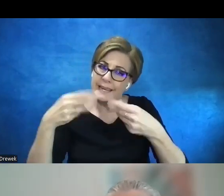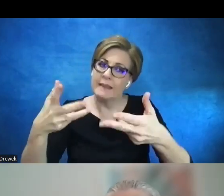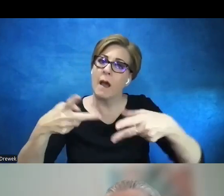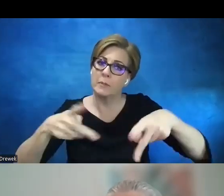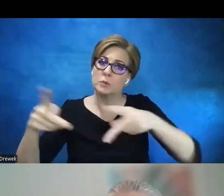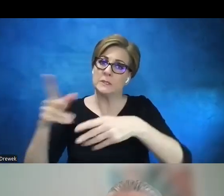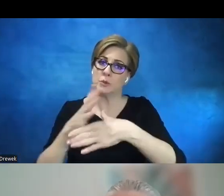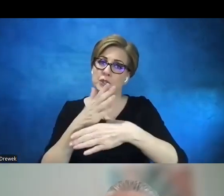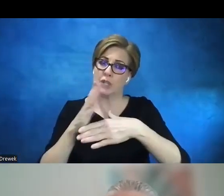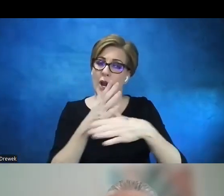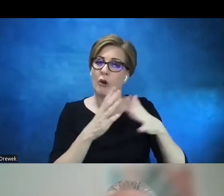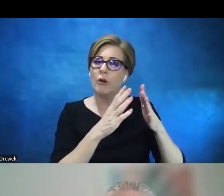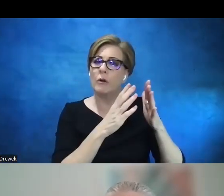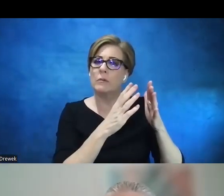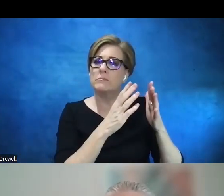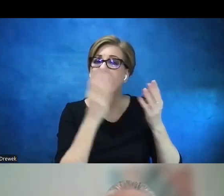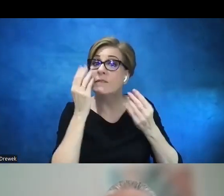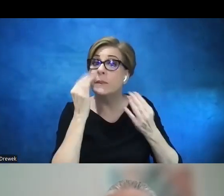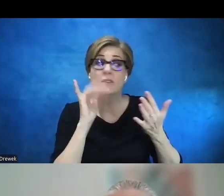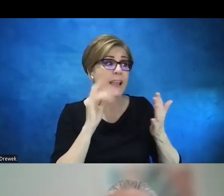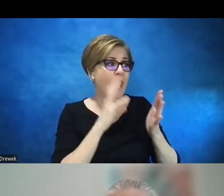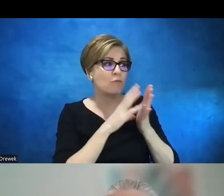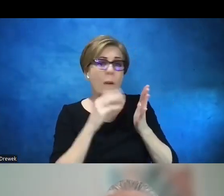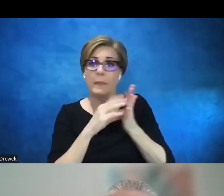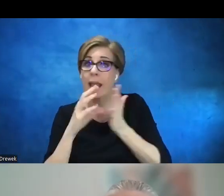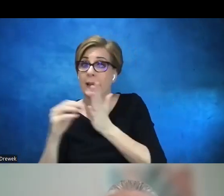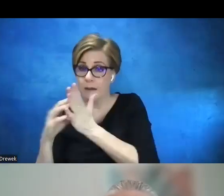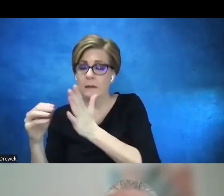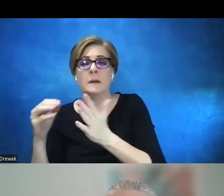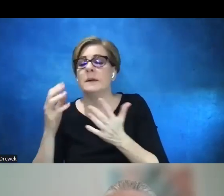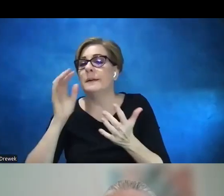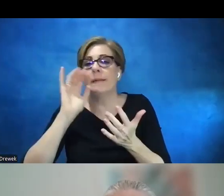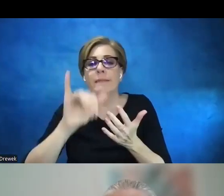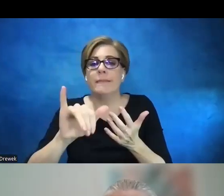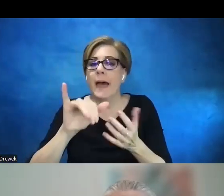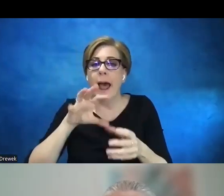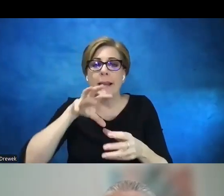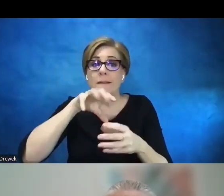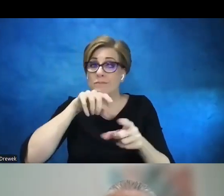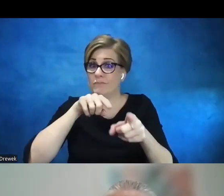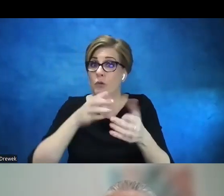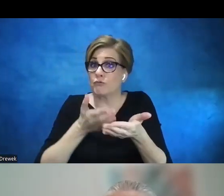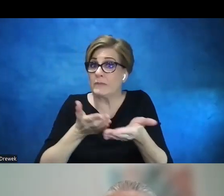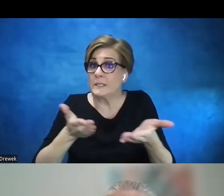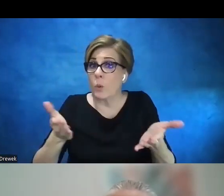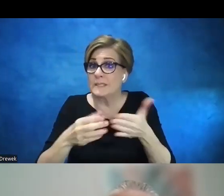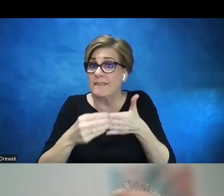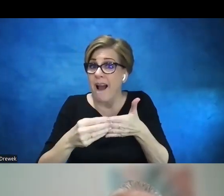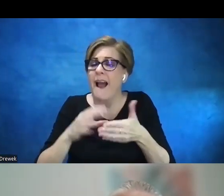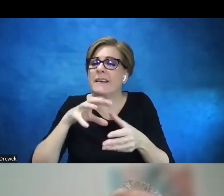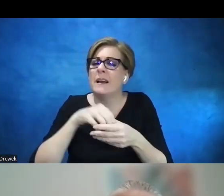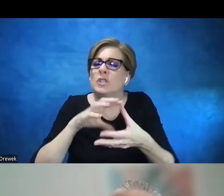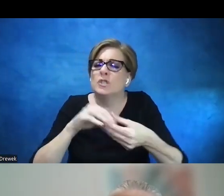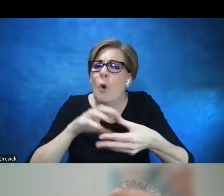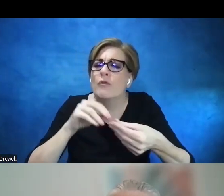Health Workforce Resource Guide is really a compilation of stories and examples from states and territories of what